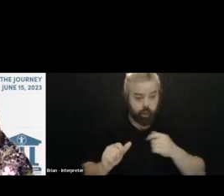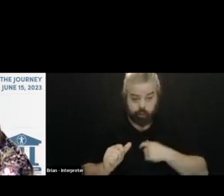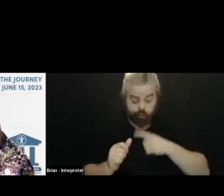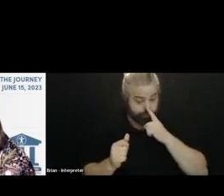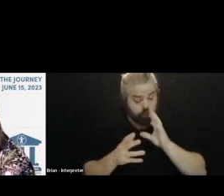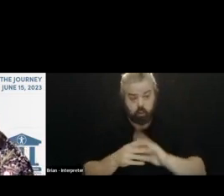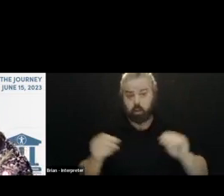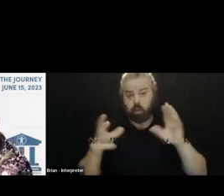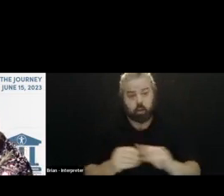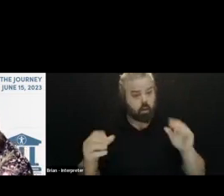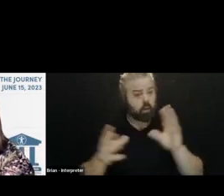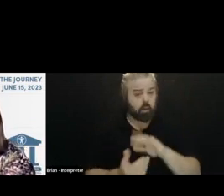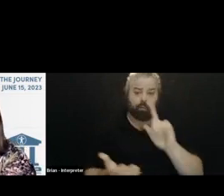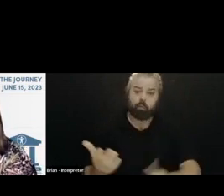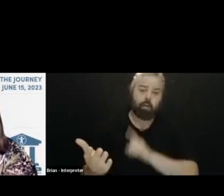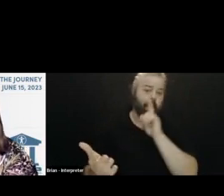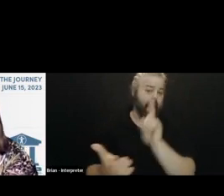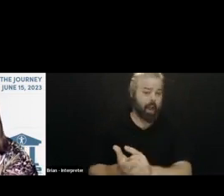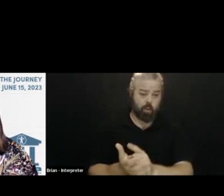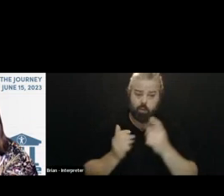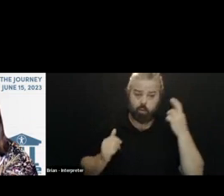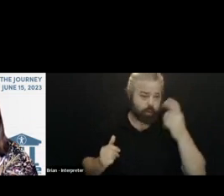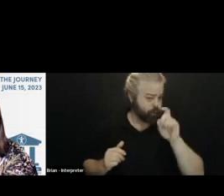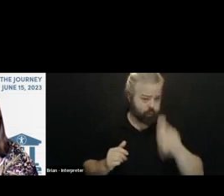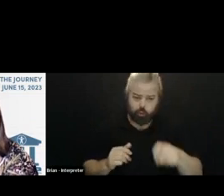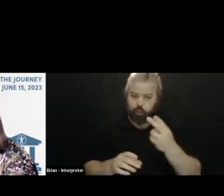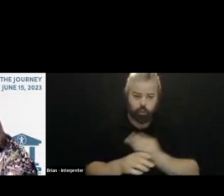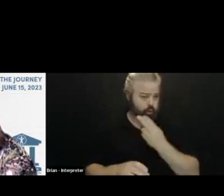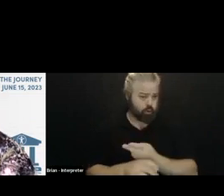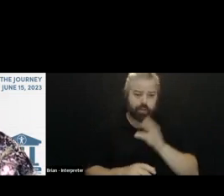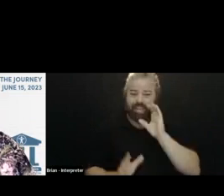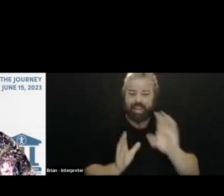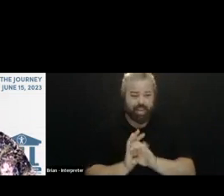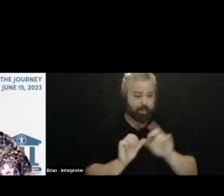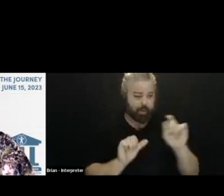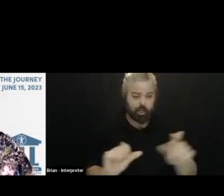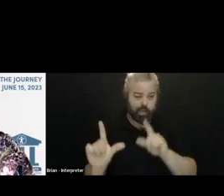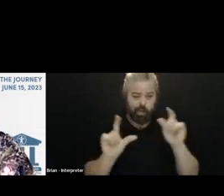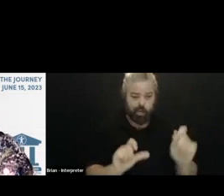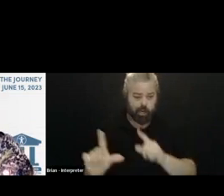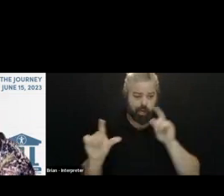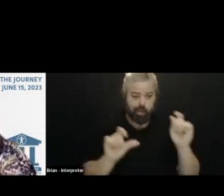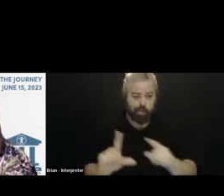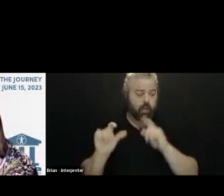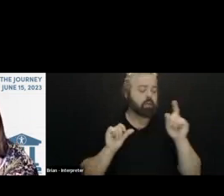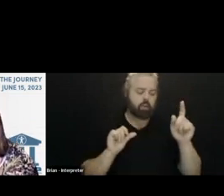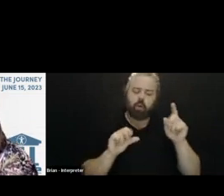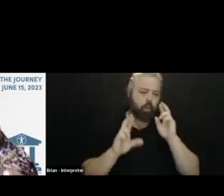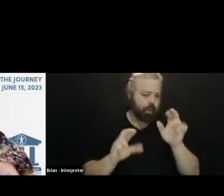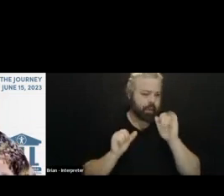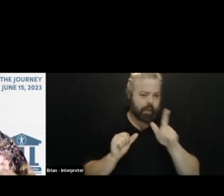a rotating banner, or we call them image carousels like that. So hopefully that is a quick answer to a much longer